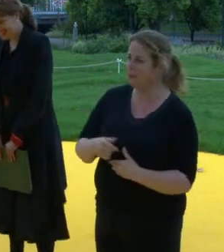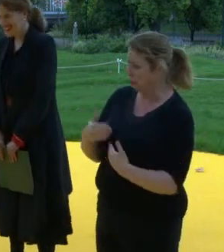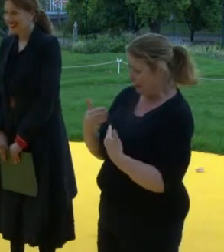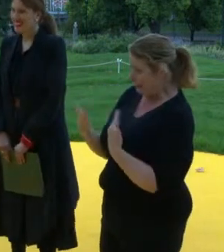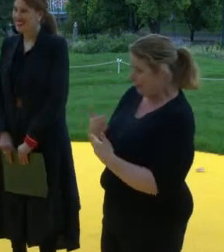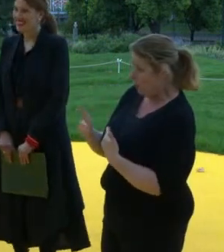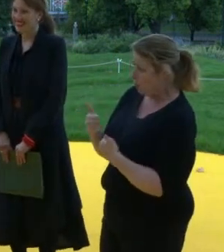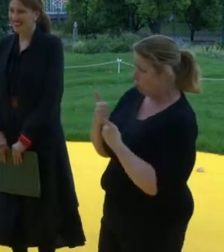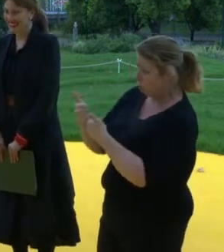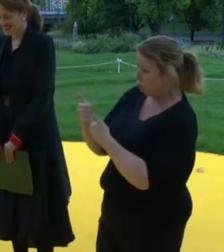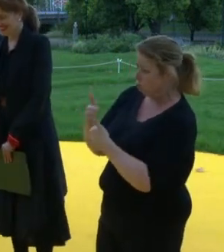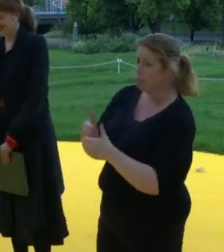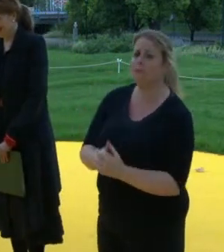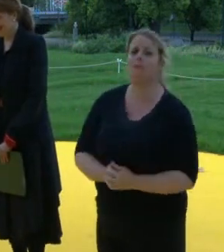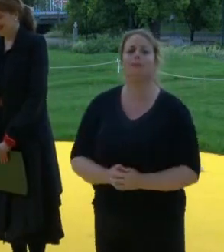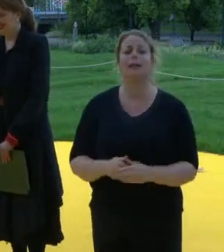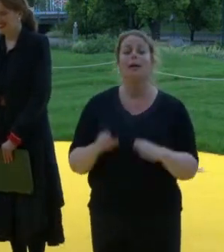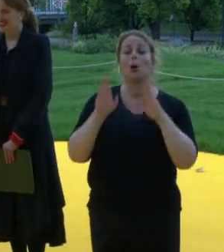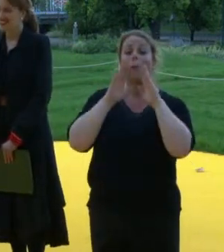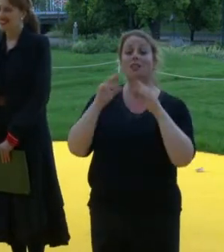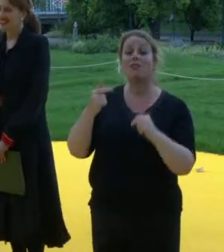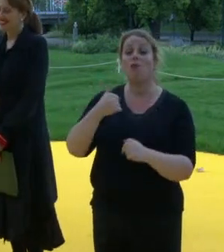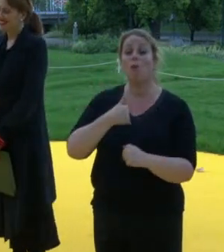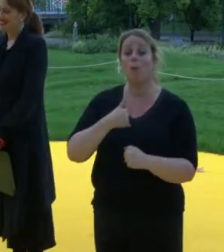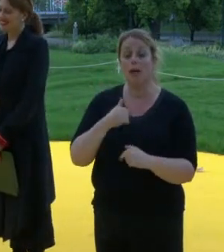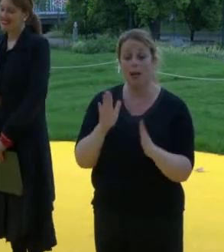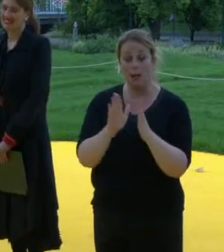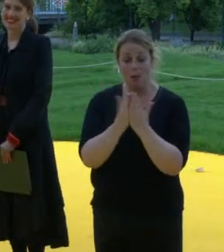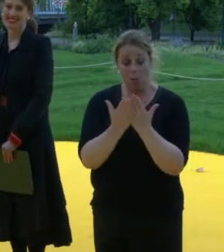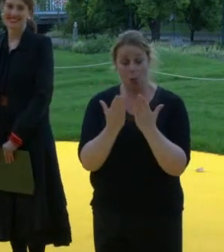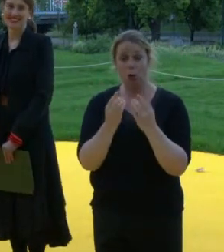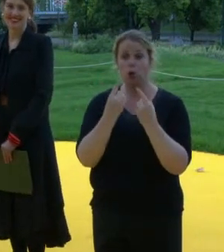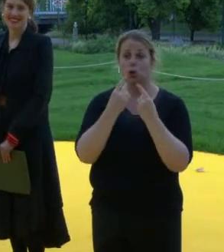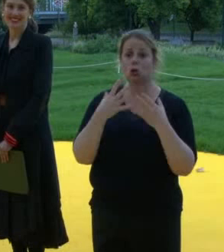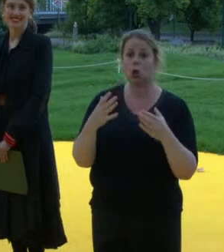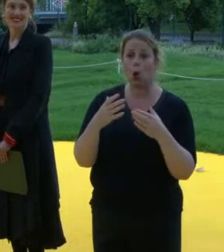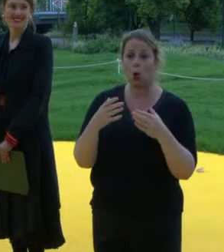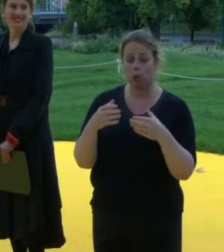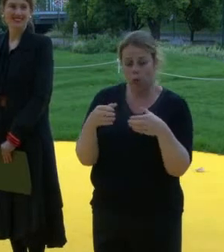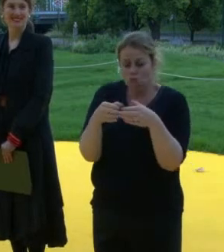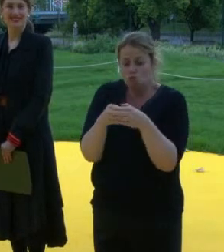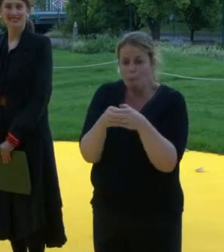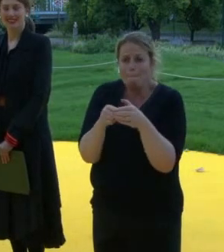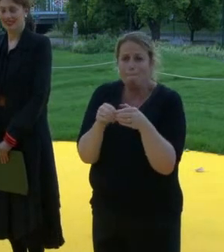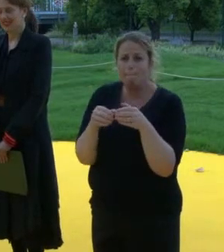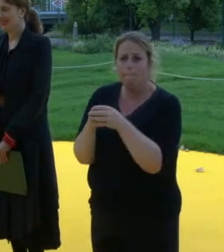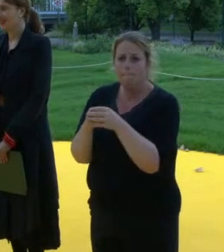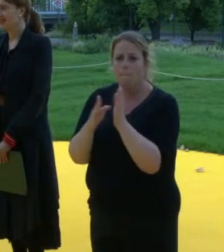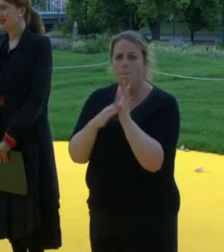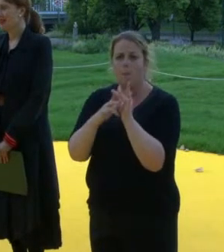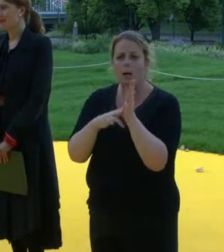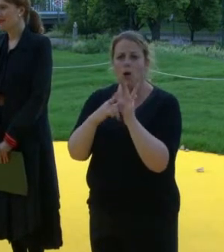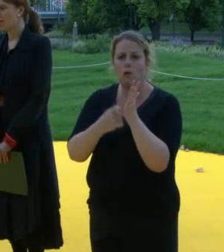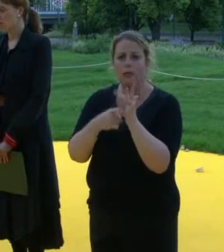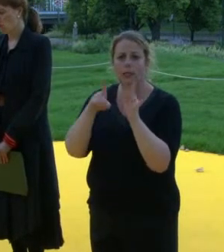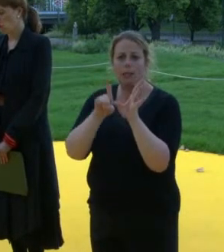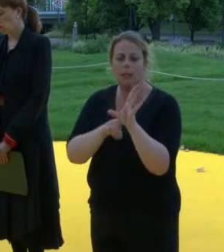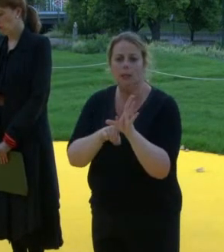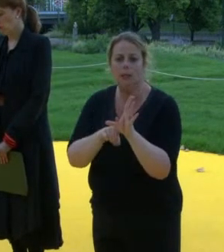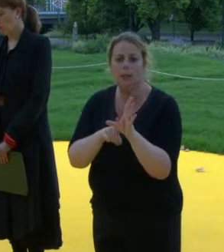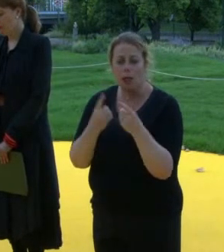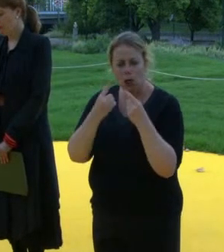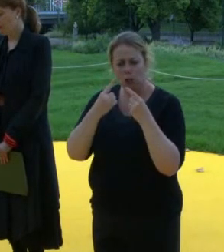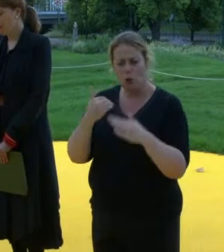It's amazing to me that a book that tests the myth of the model minority and shines a light on serious issues that face minority women on a